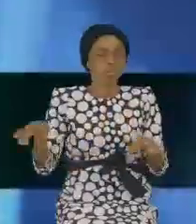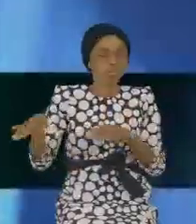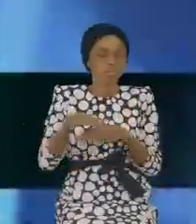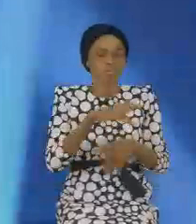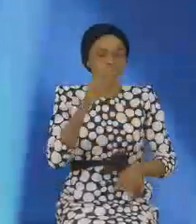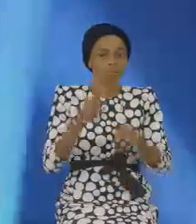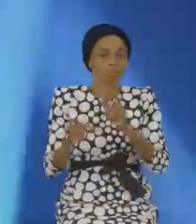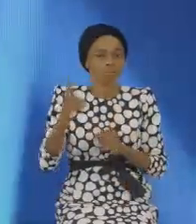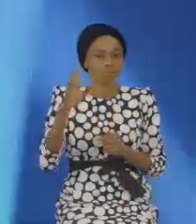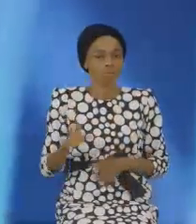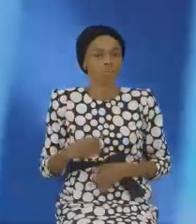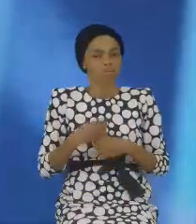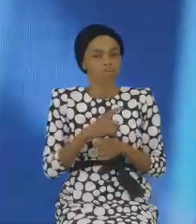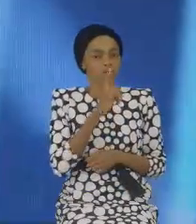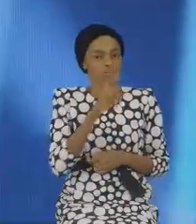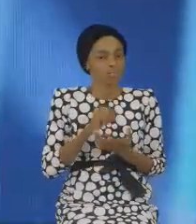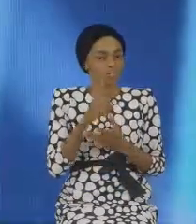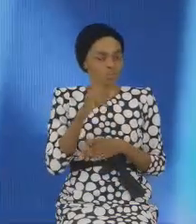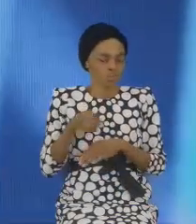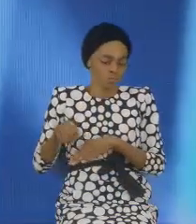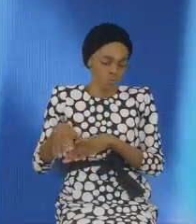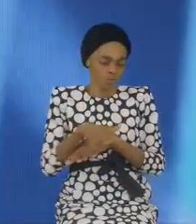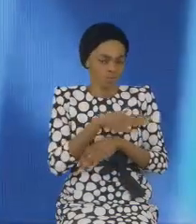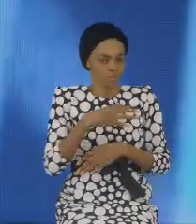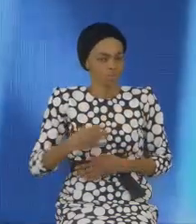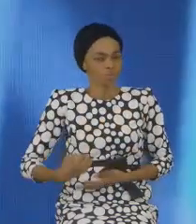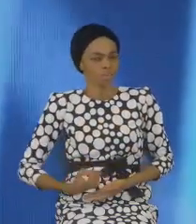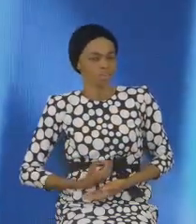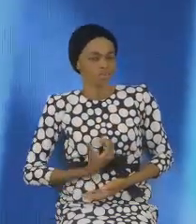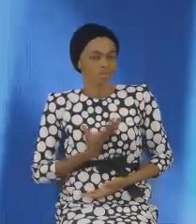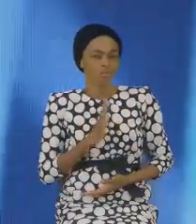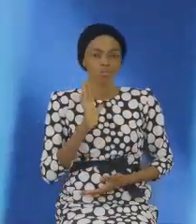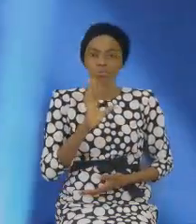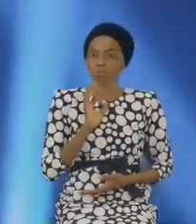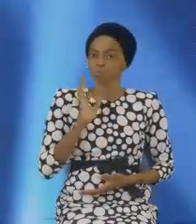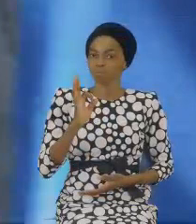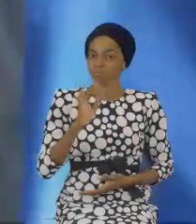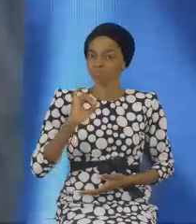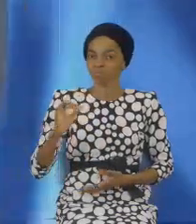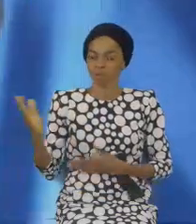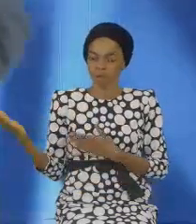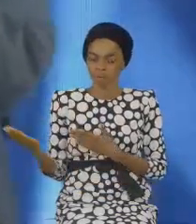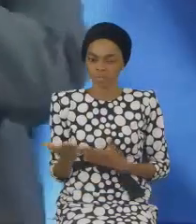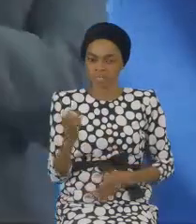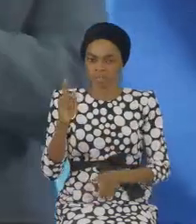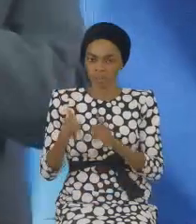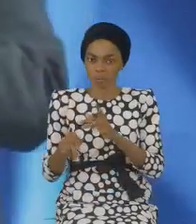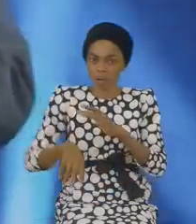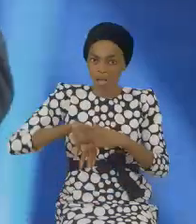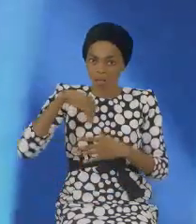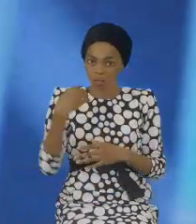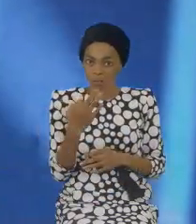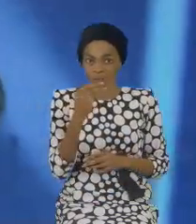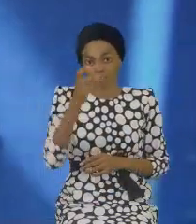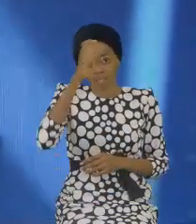that your influence, your inspiration, your message, your lifestyle brings them out of Egypt,